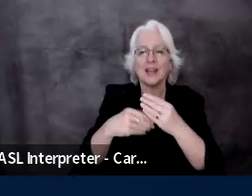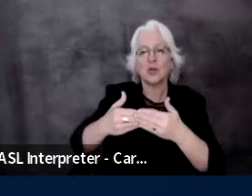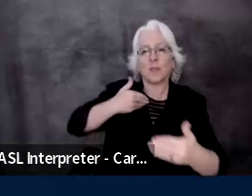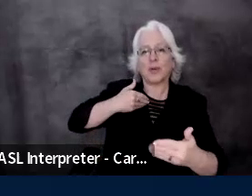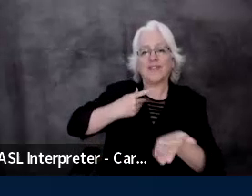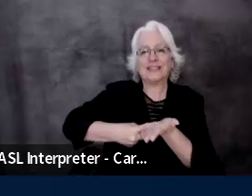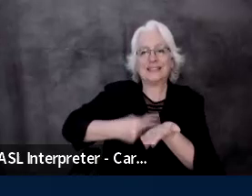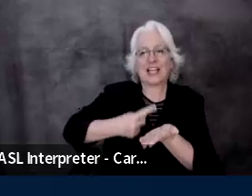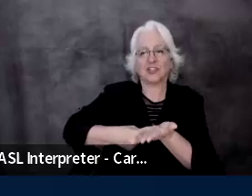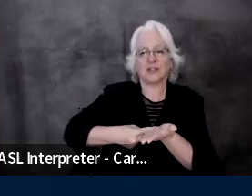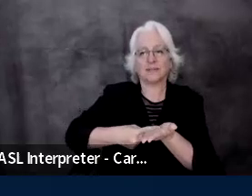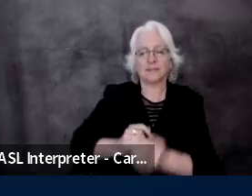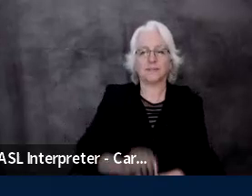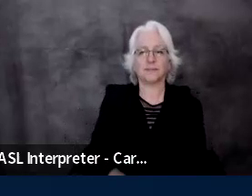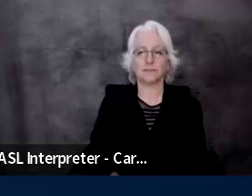discussion?